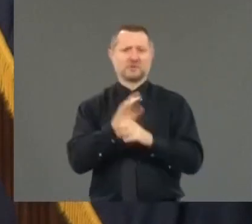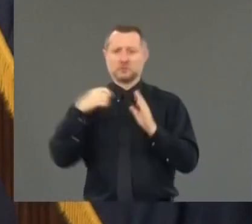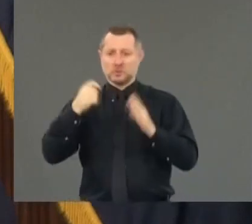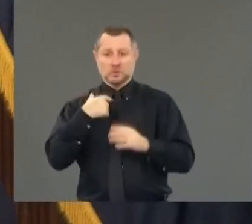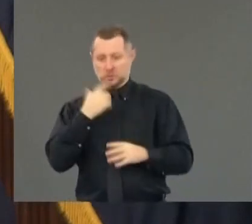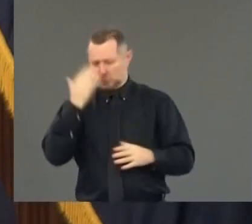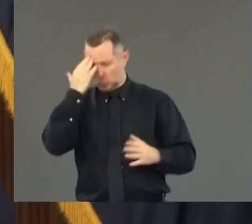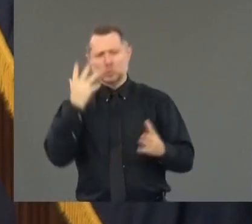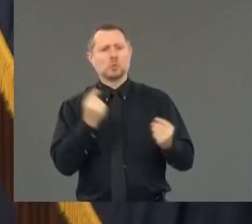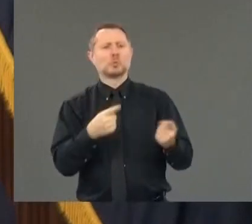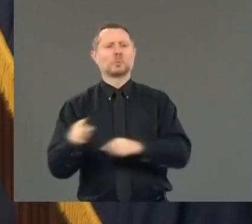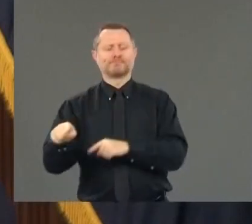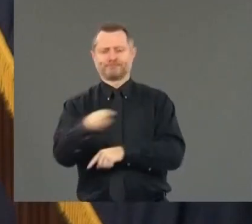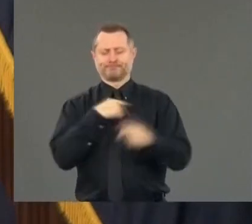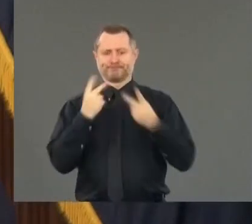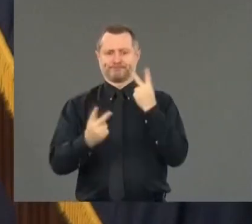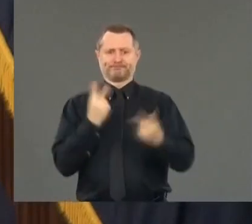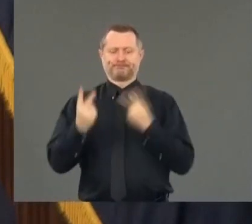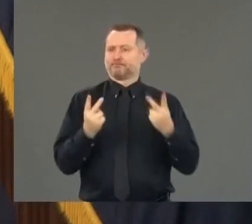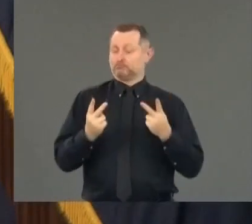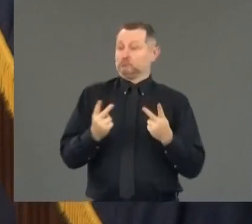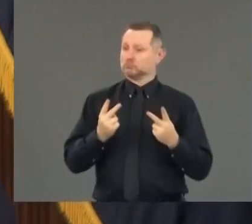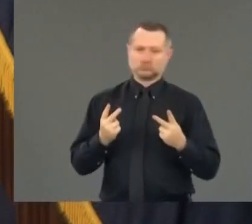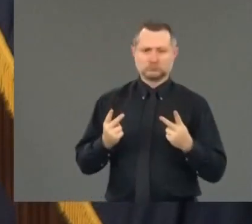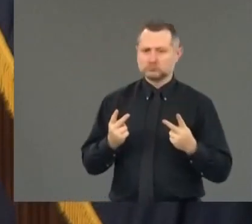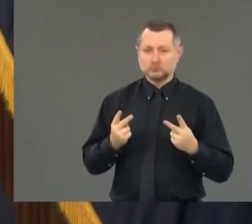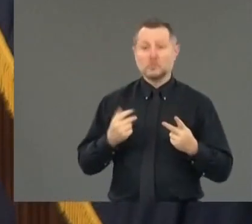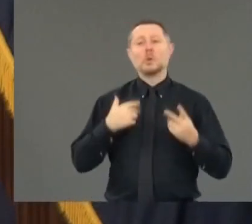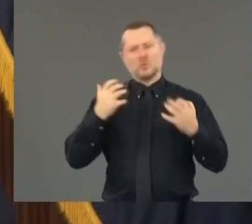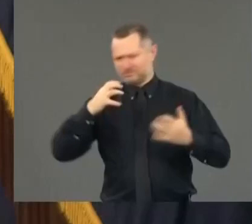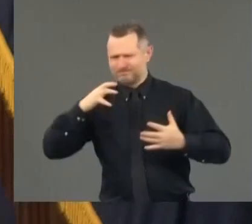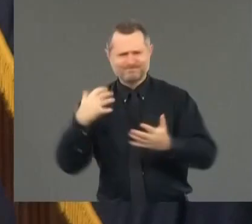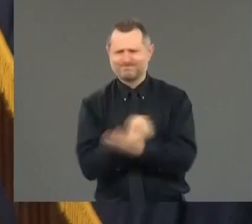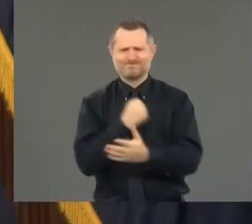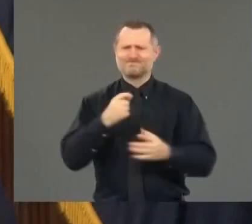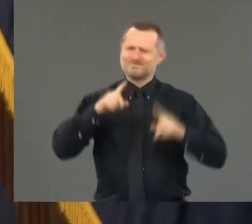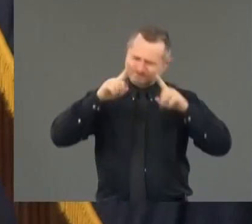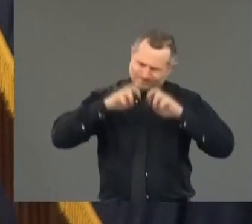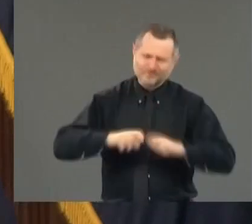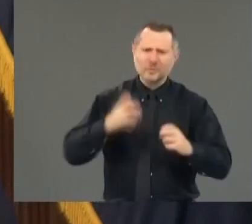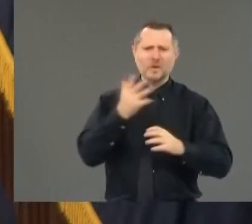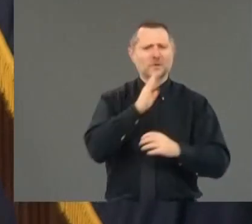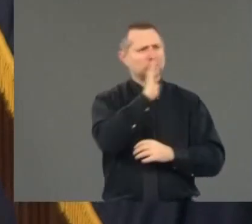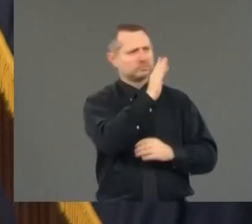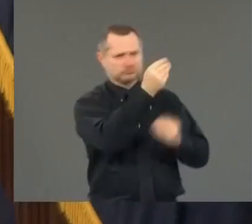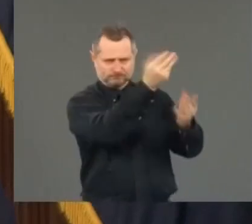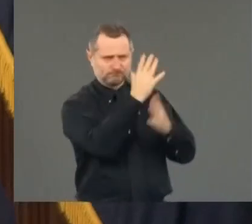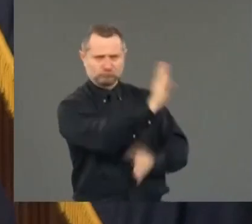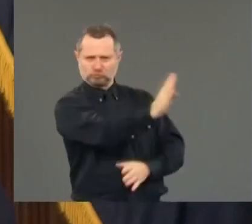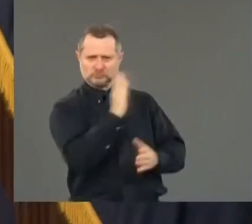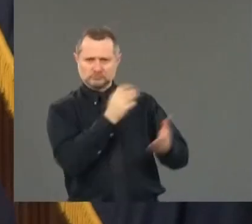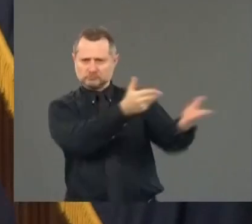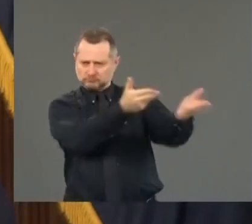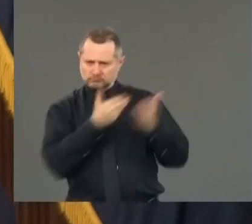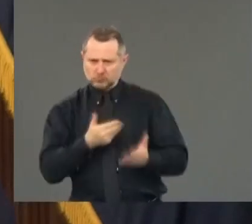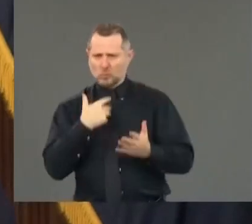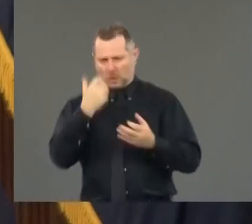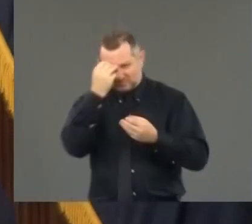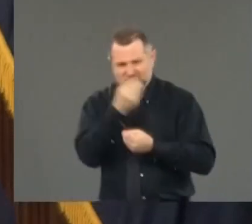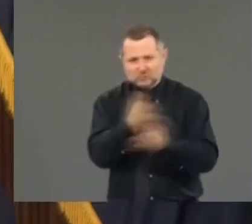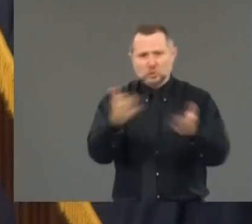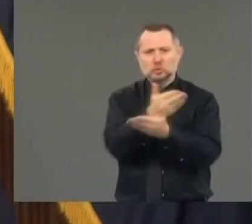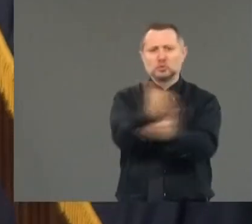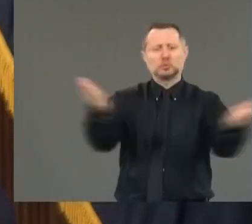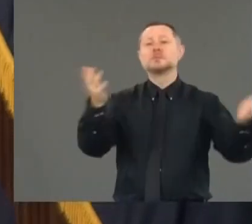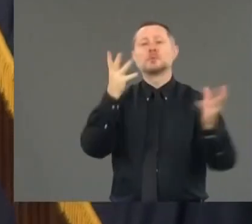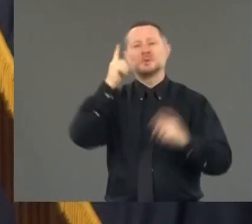explanation. And let's get the explanation from the Attorney General, and let's make it informed and smart, but let's get